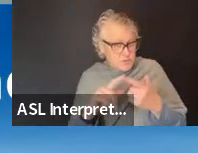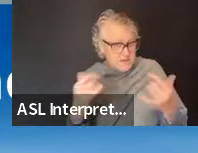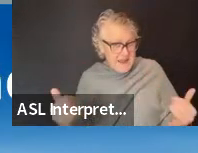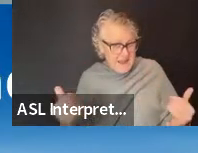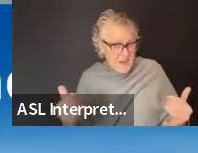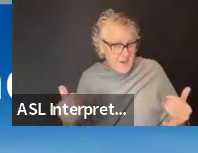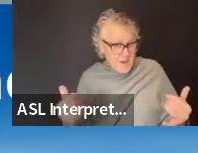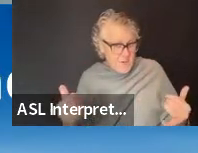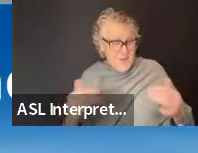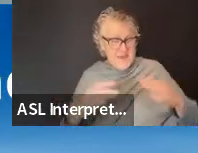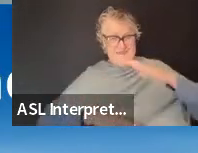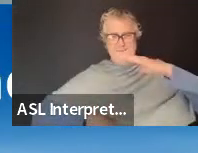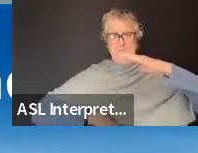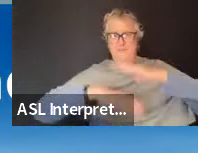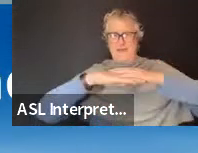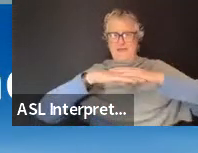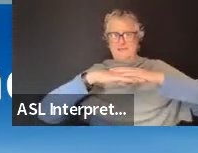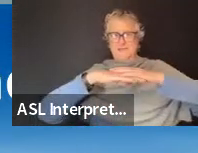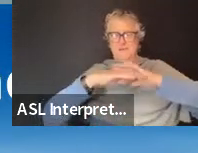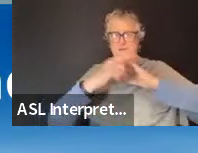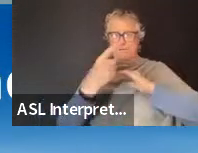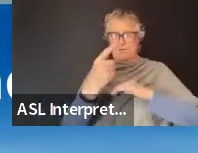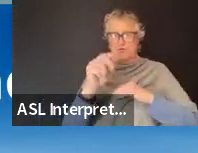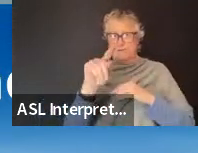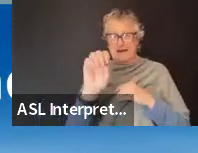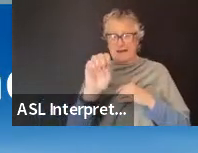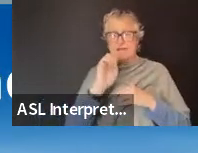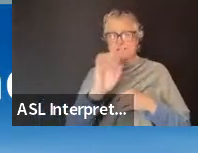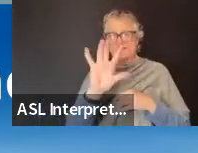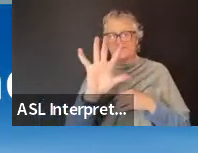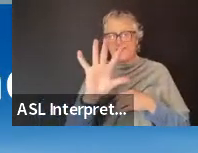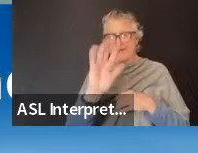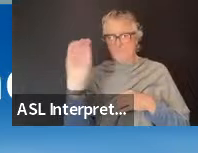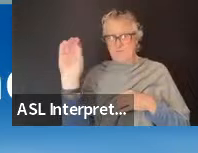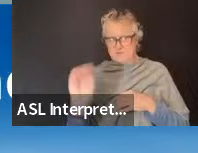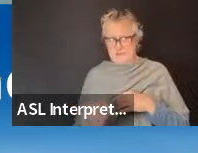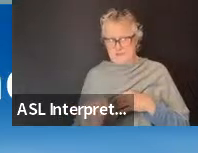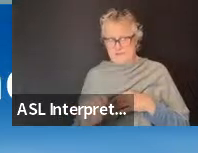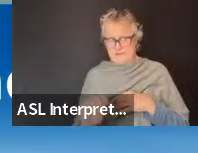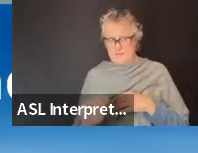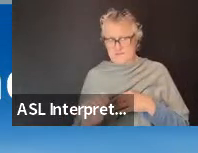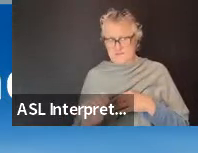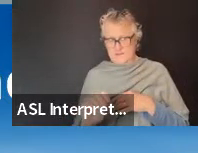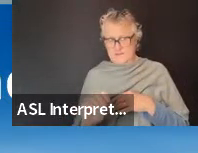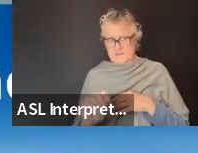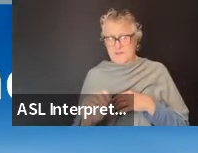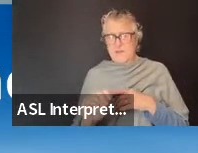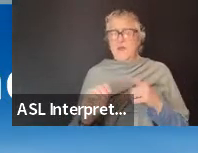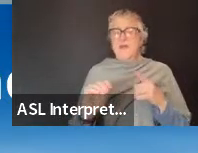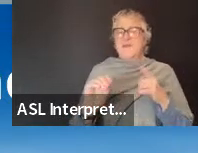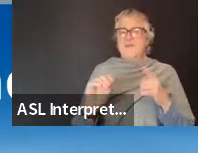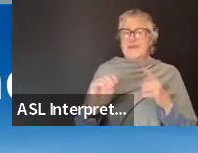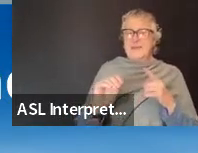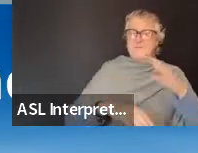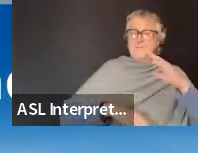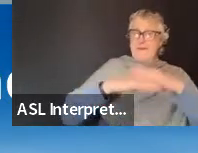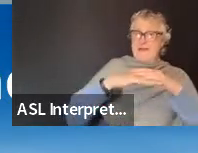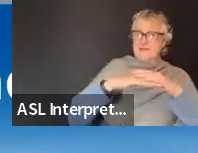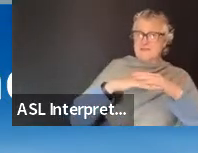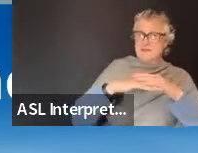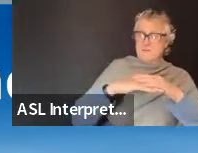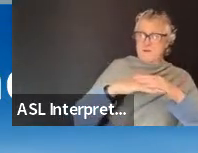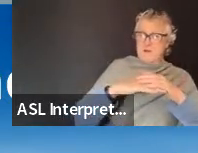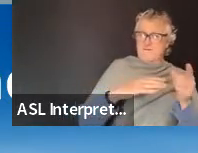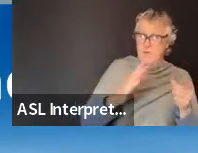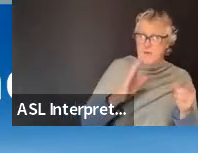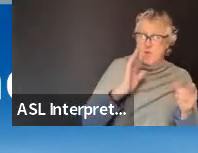5%. The maximum grade on the double deck fixed span would be actually lower at 4%. And then